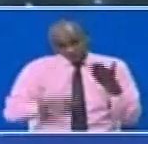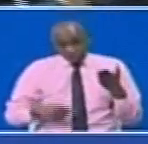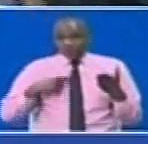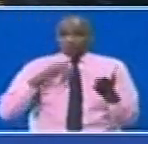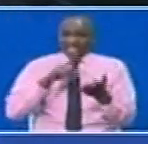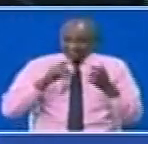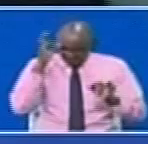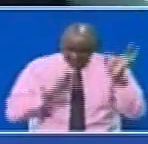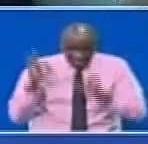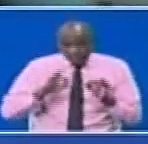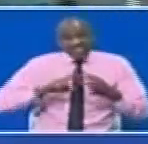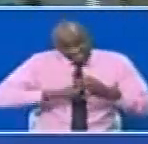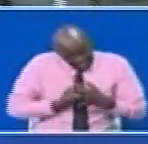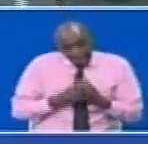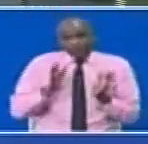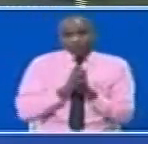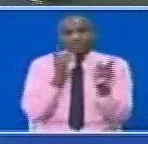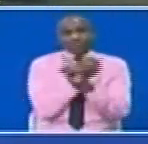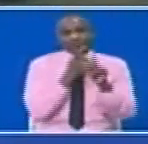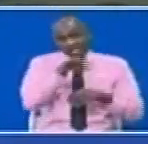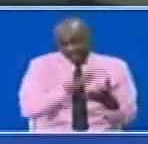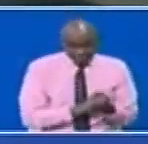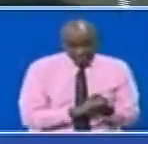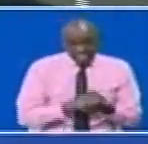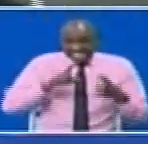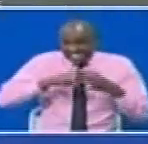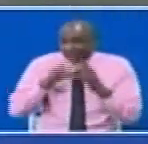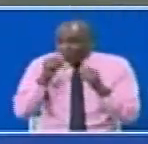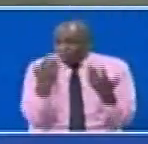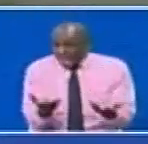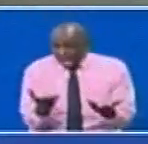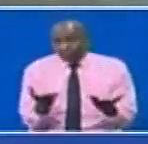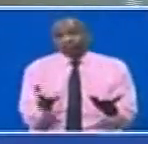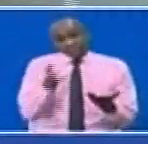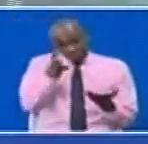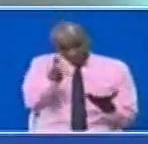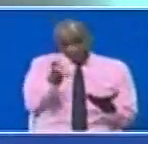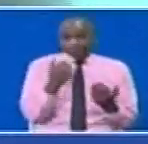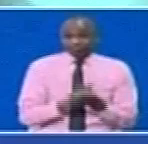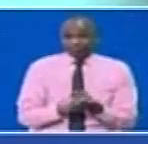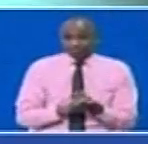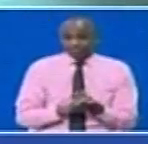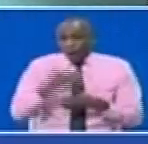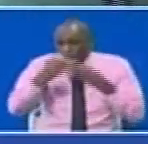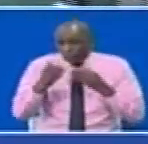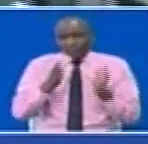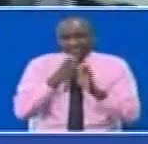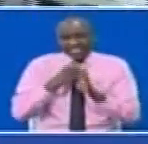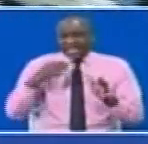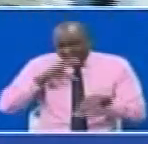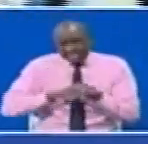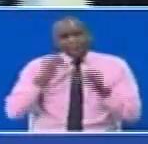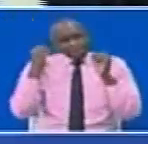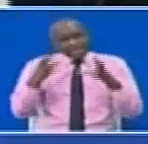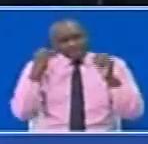piloting a fashion line from the Middle East country. He began a fashion shop dubbed Limitless Reloaded and almost immediately captured the hearts of